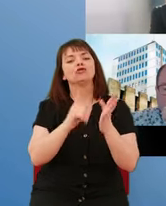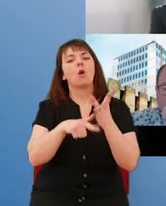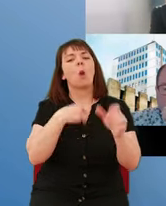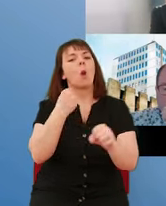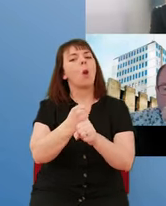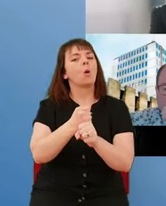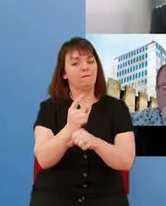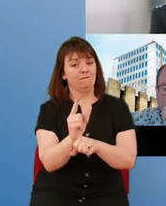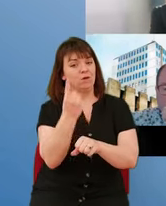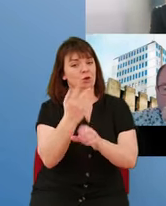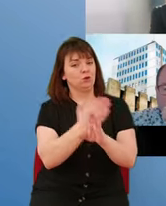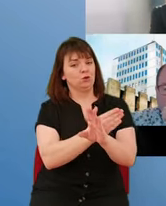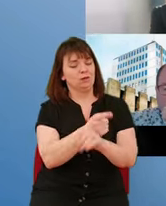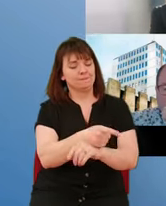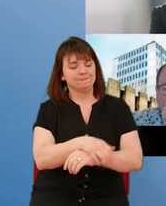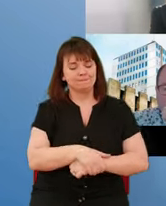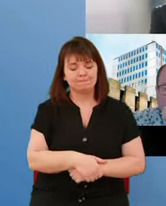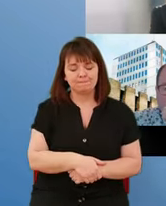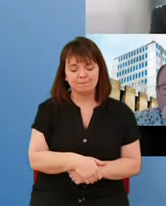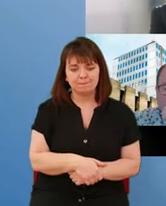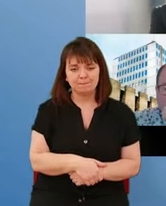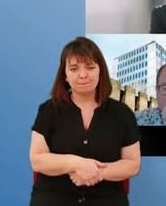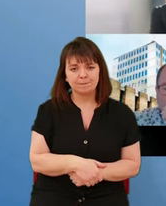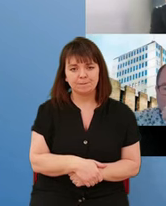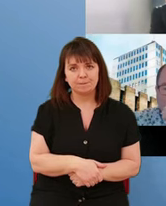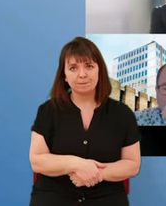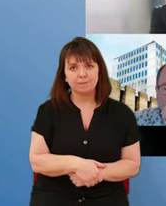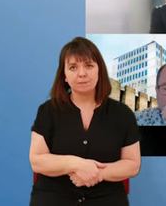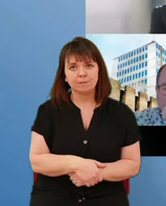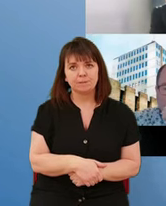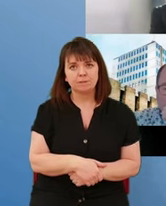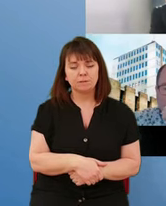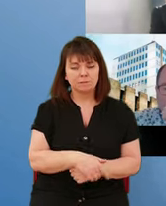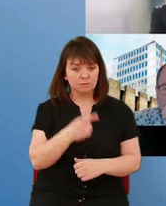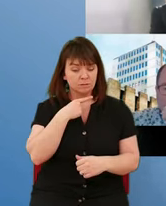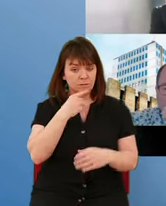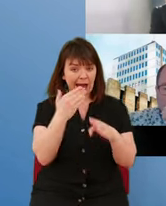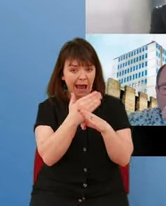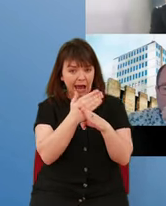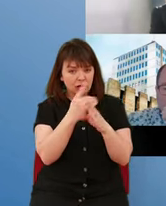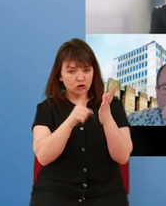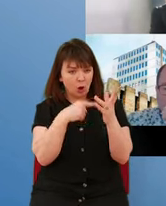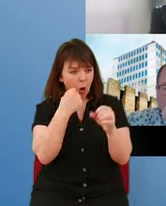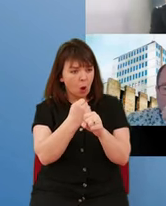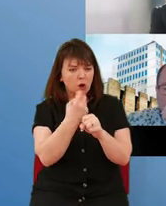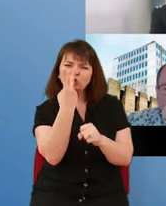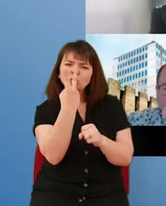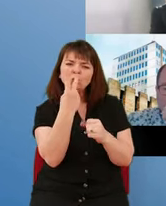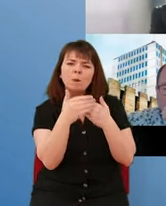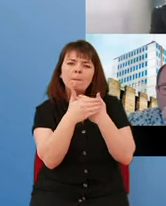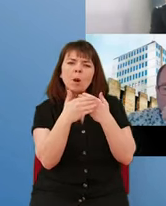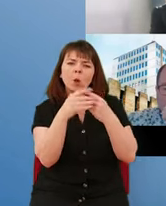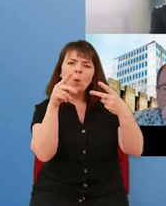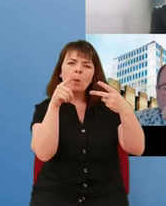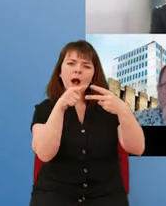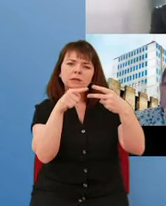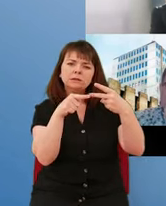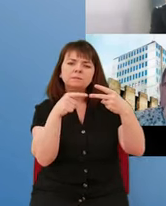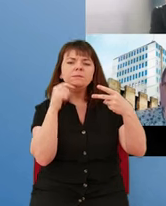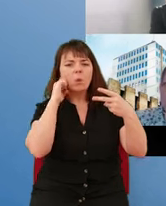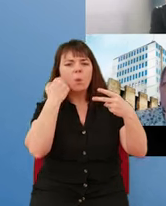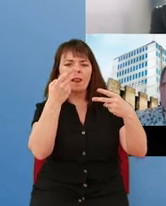Everything is, there's 2 blue items which will come off, and then there are 3 amber items, which